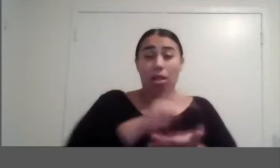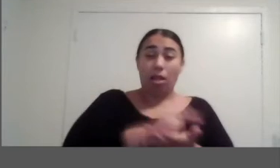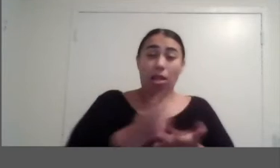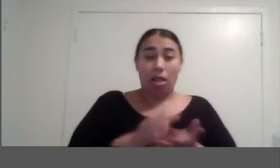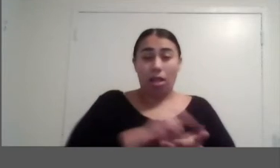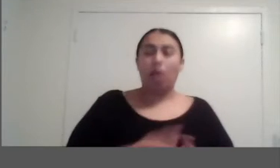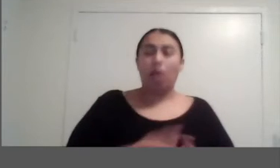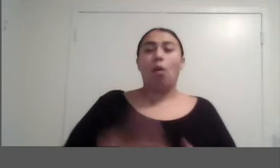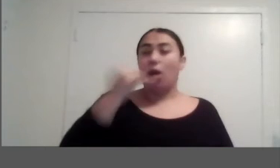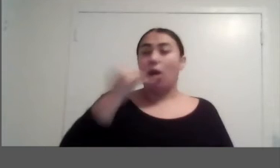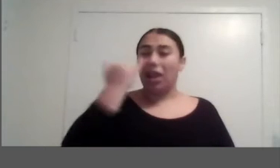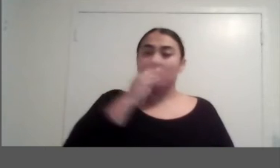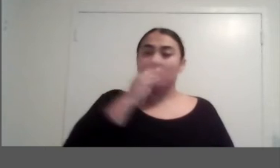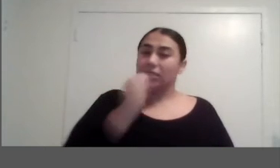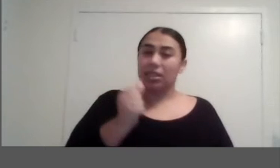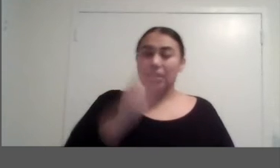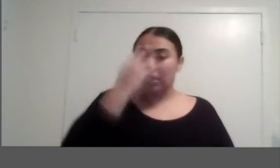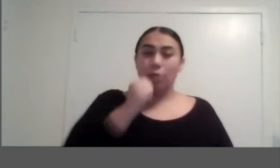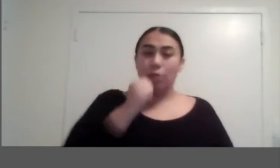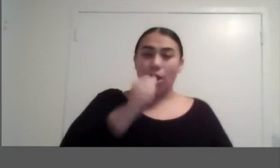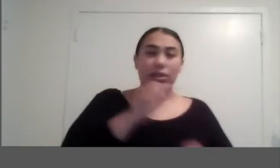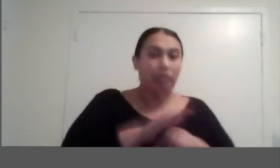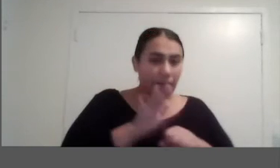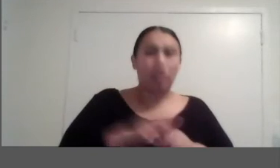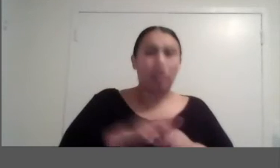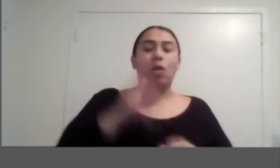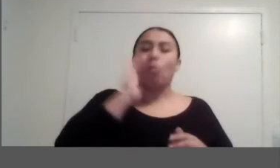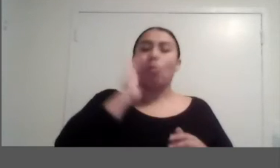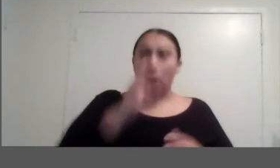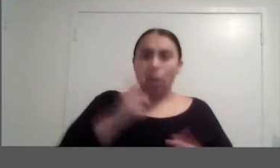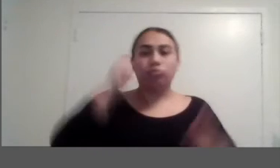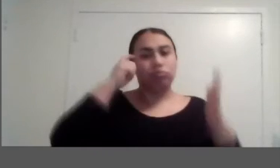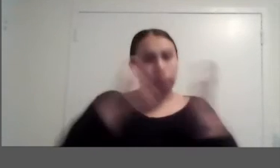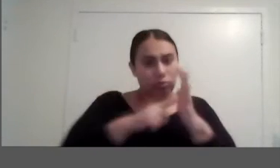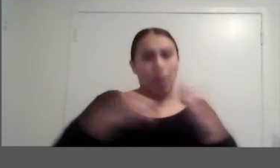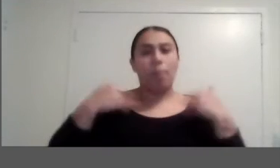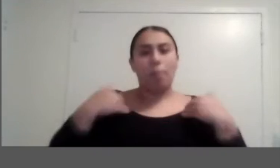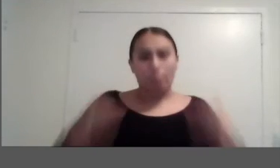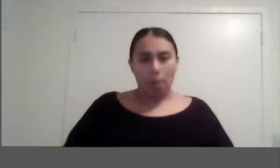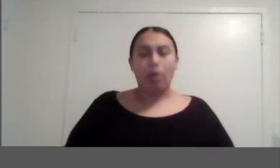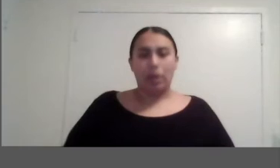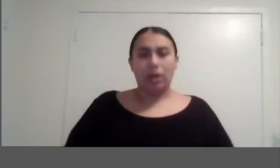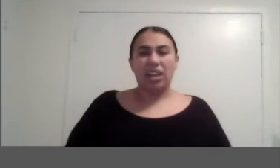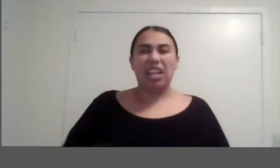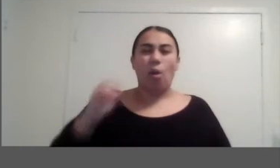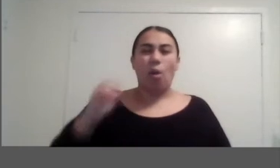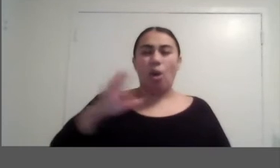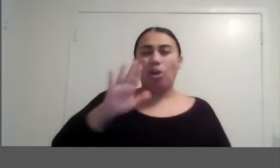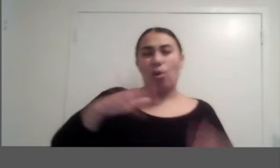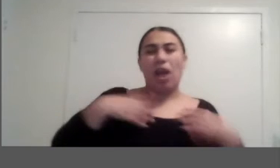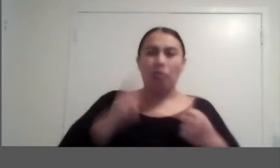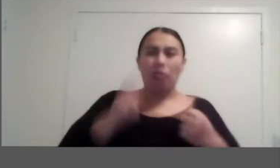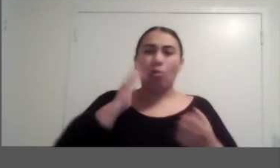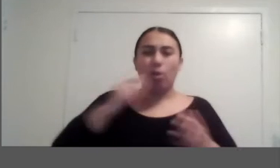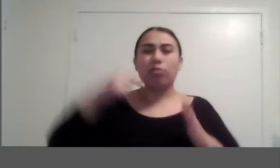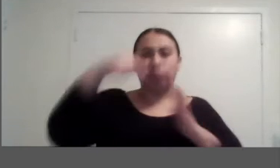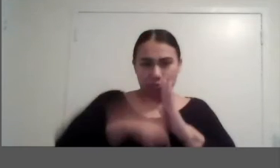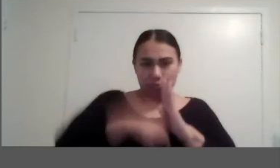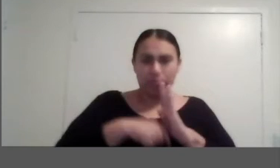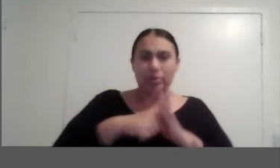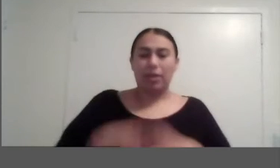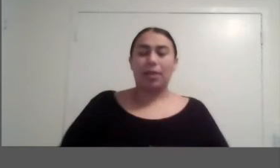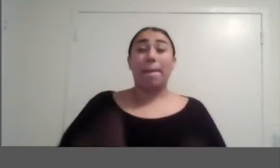sleep is often a great assault to our quality of life. Almost every patient at Apollo has complained of sleep